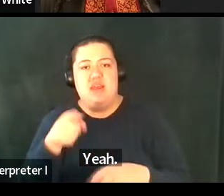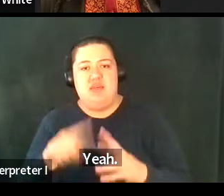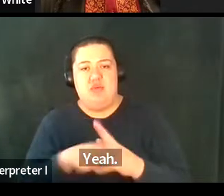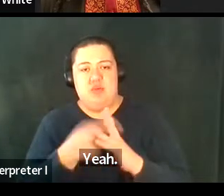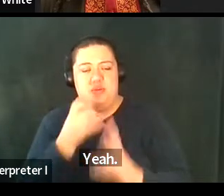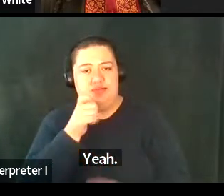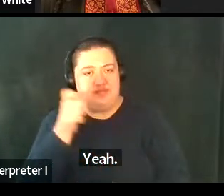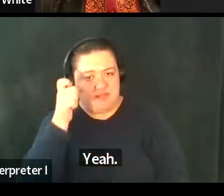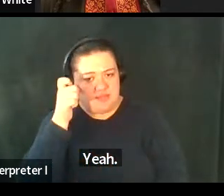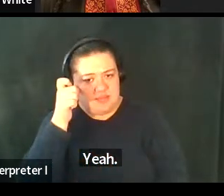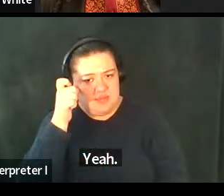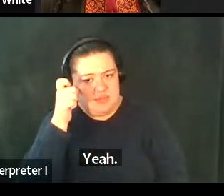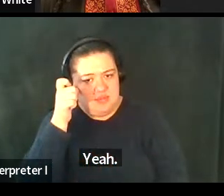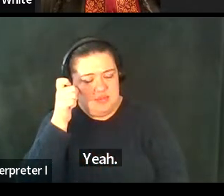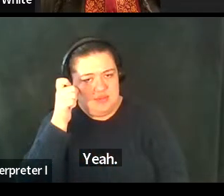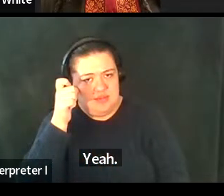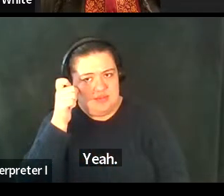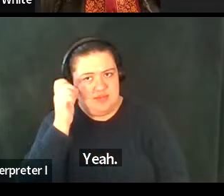Actually.